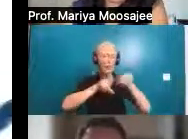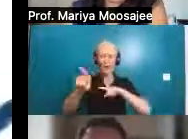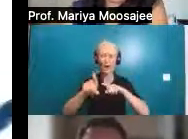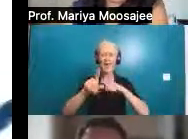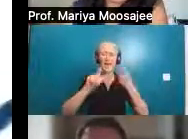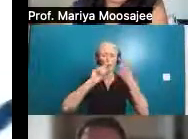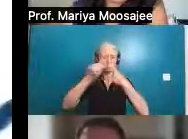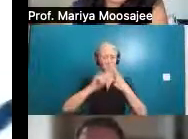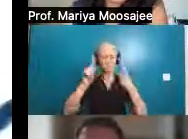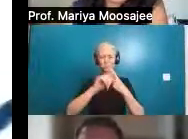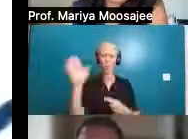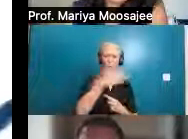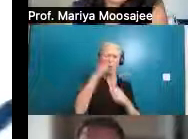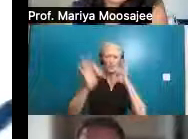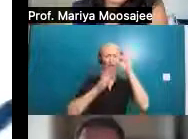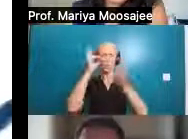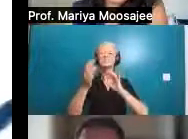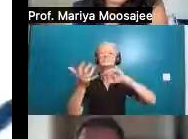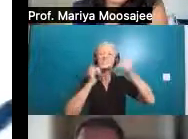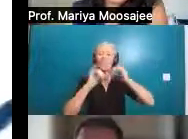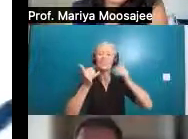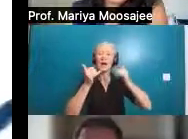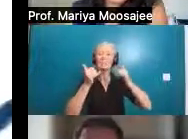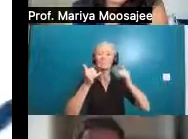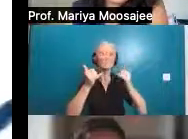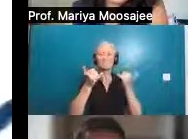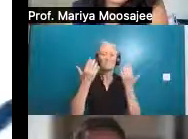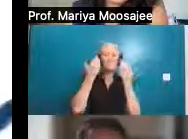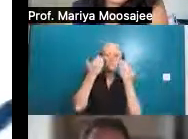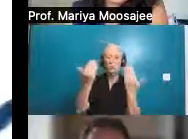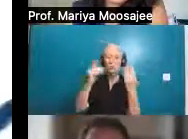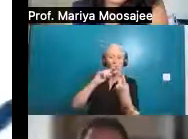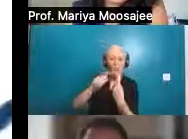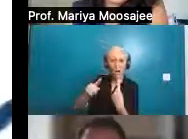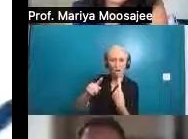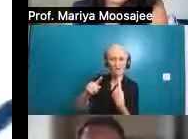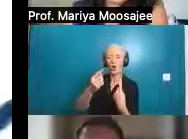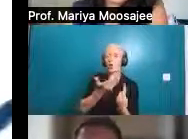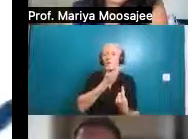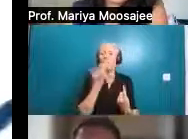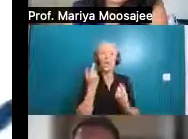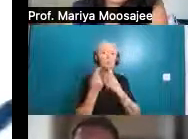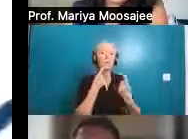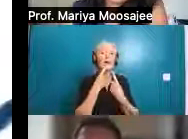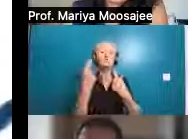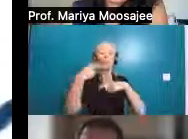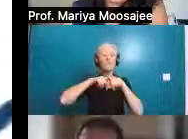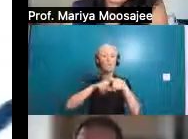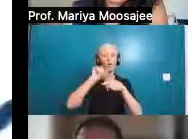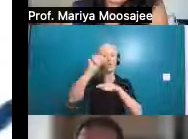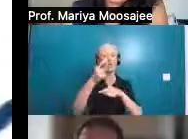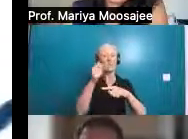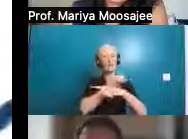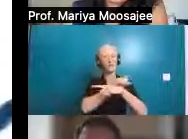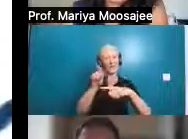can, any we're not able to get to today will be followed up over the next couple of weeks. So thank you again for joining us, and without